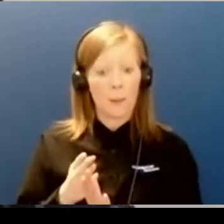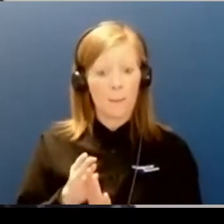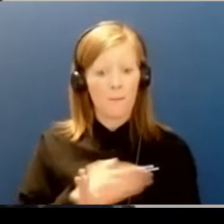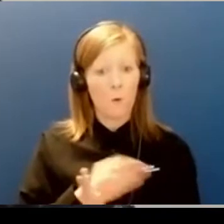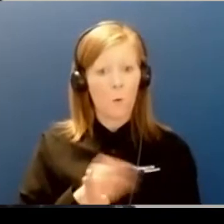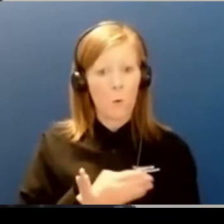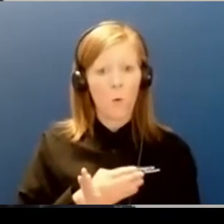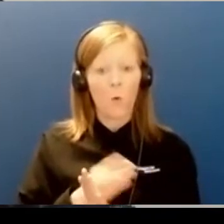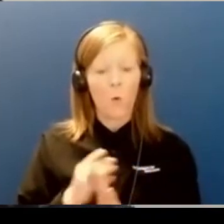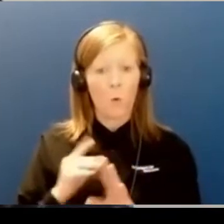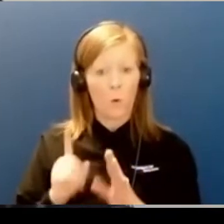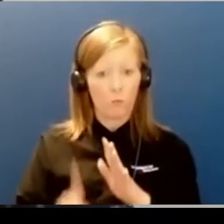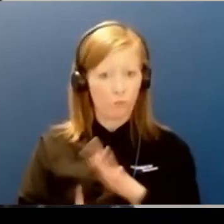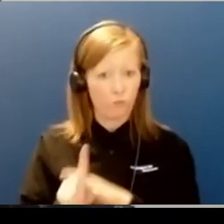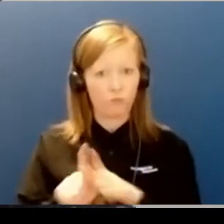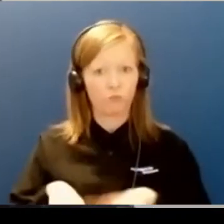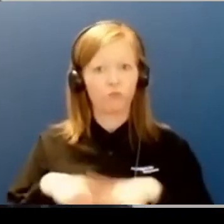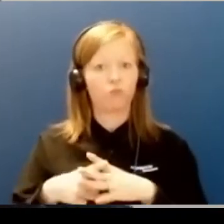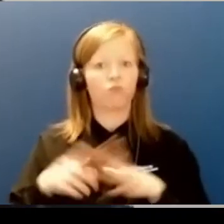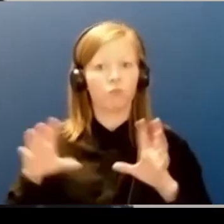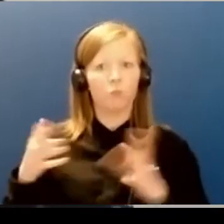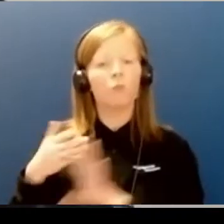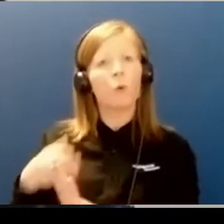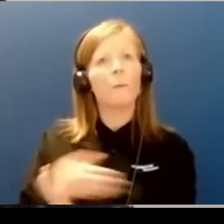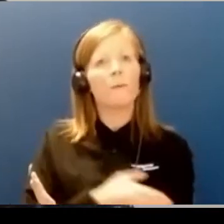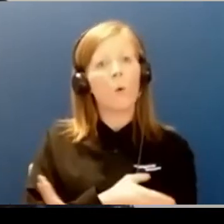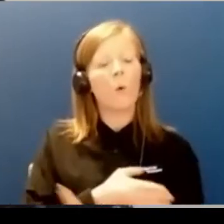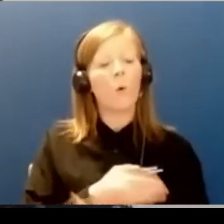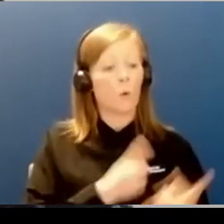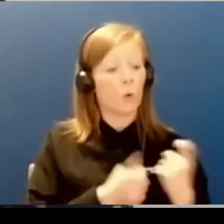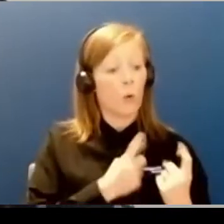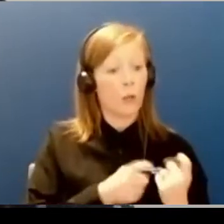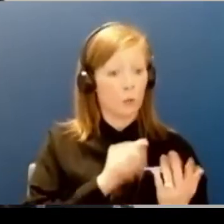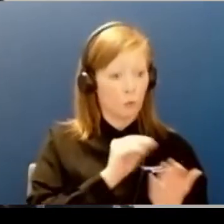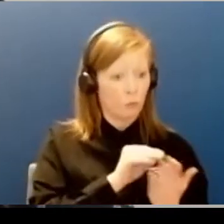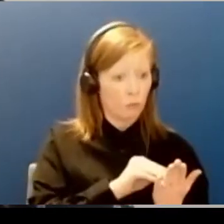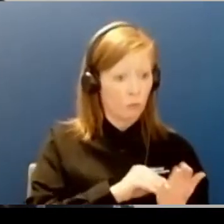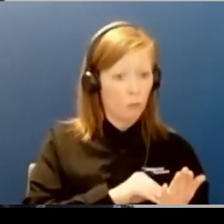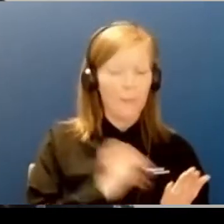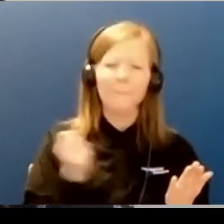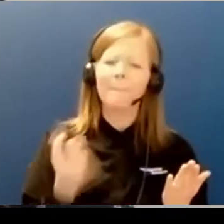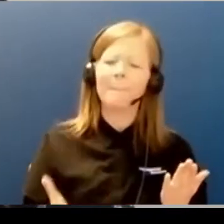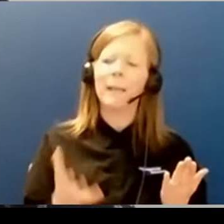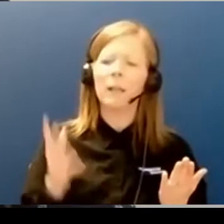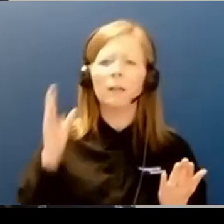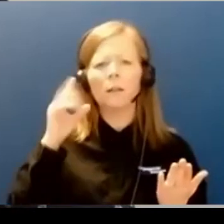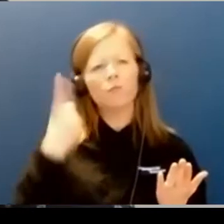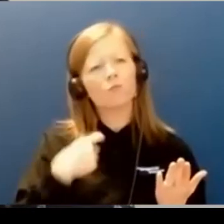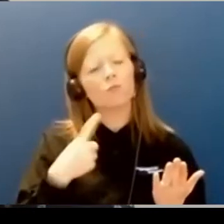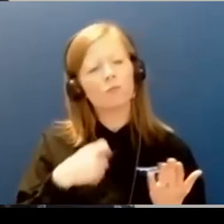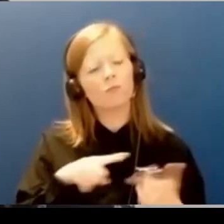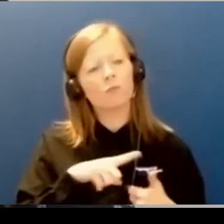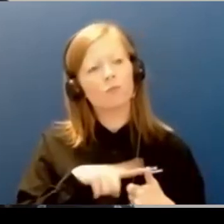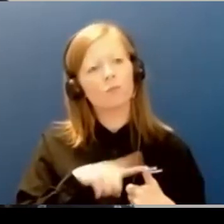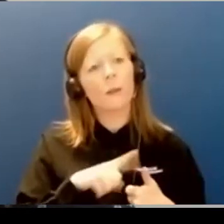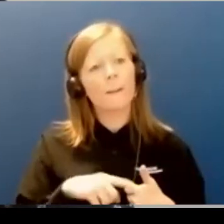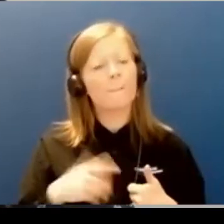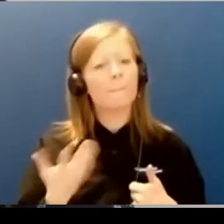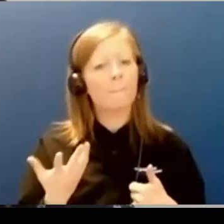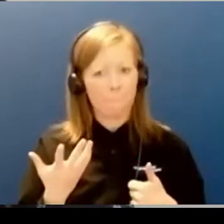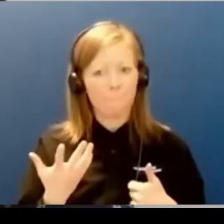to when you register for the event, many patients have questions about how they can